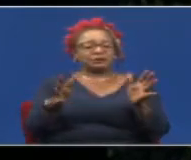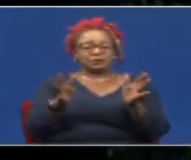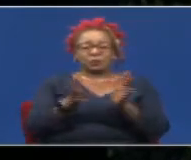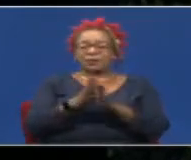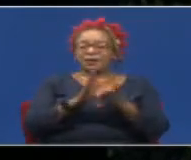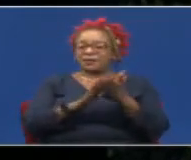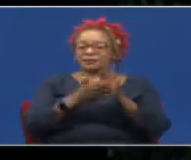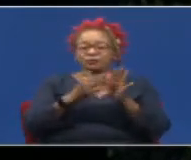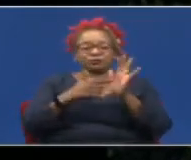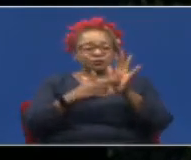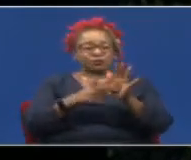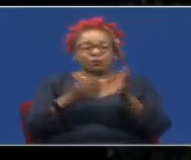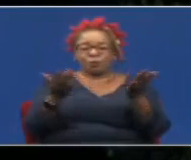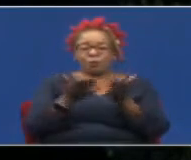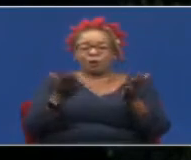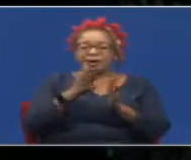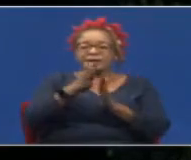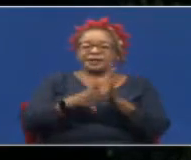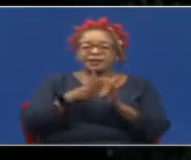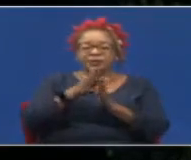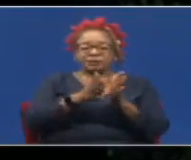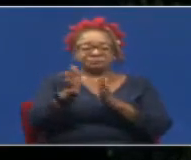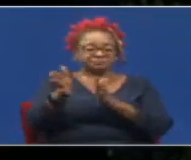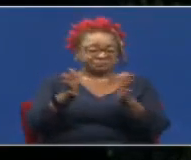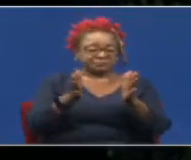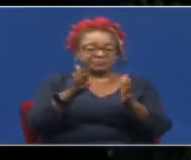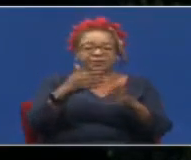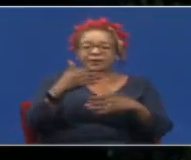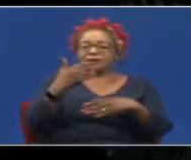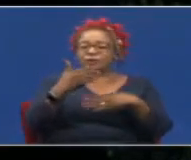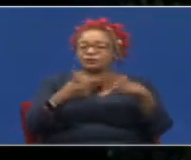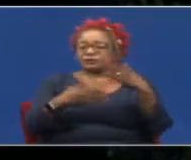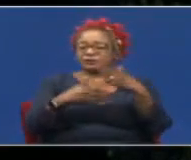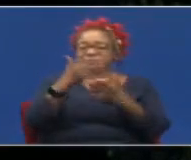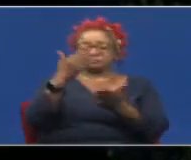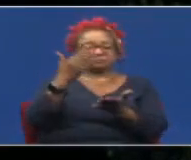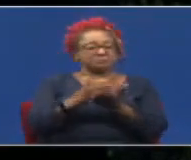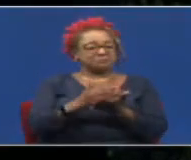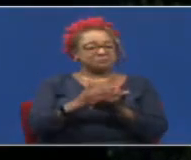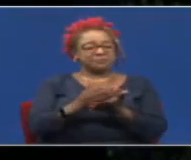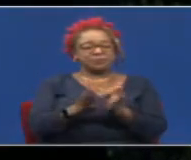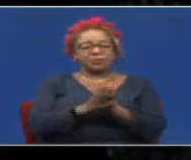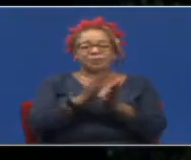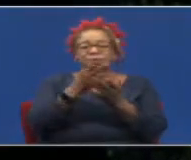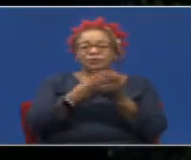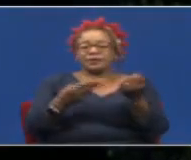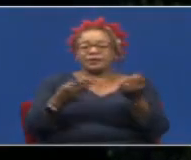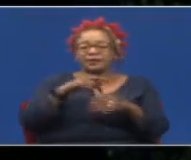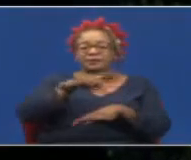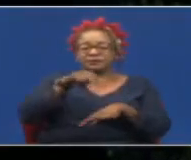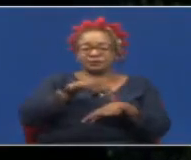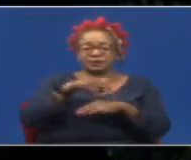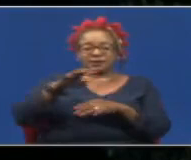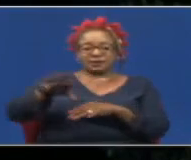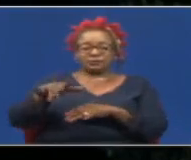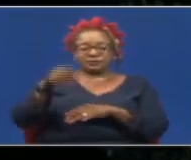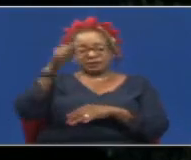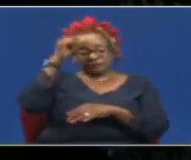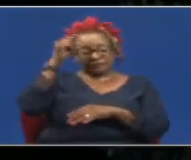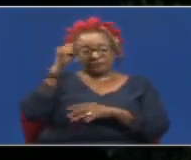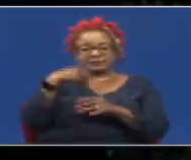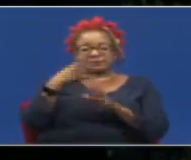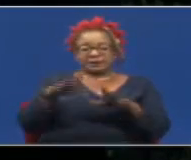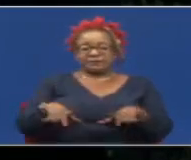to show them the route the railway line was to take, construction hit a dead end. With both the national and county government reporting to have